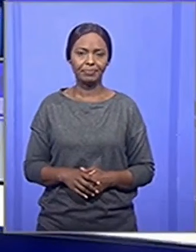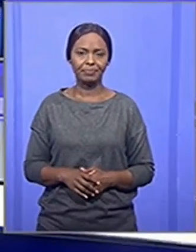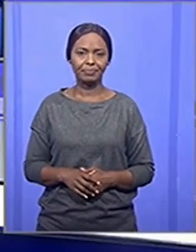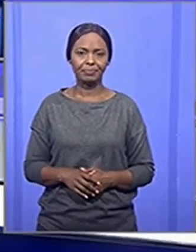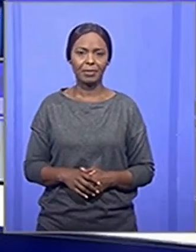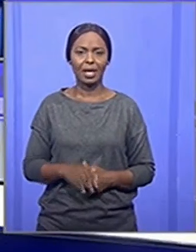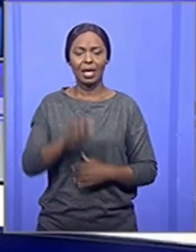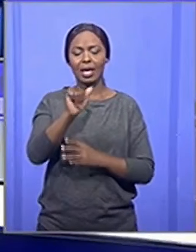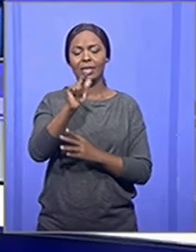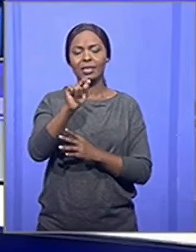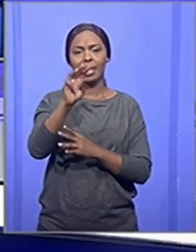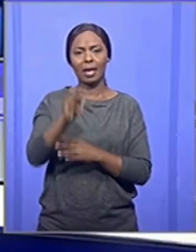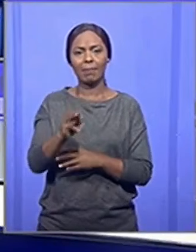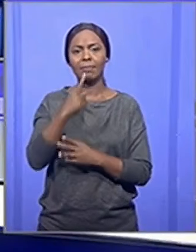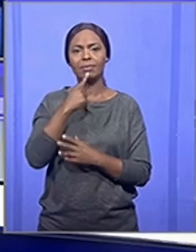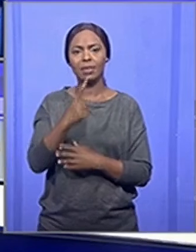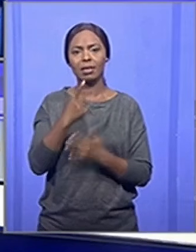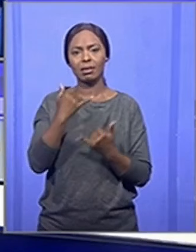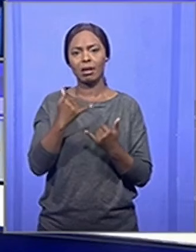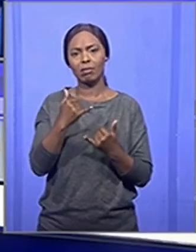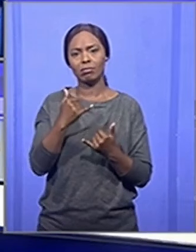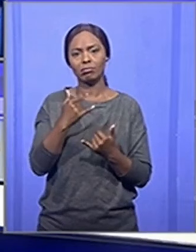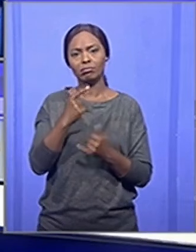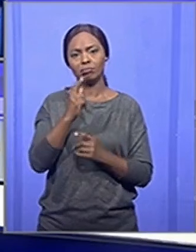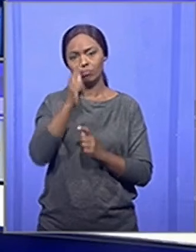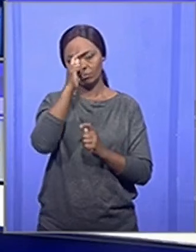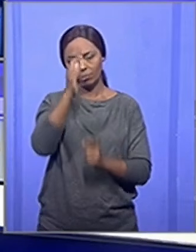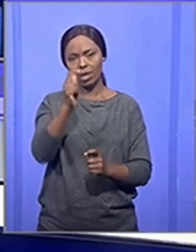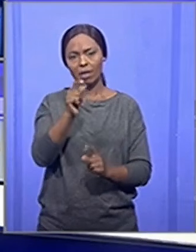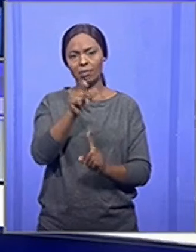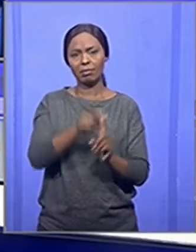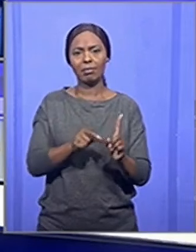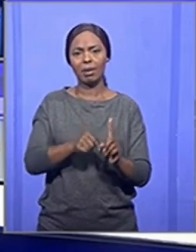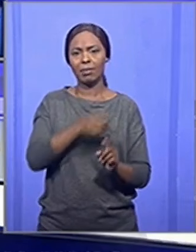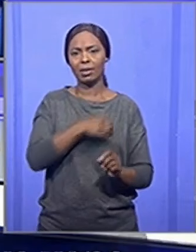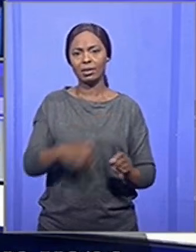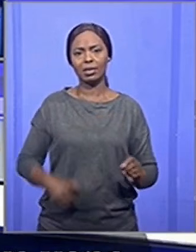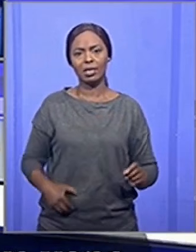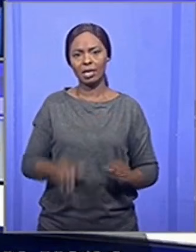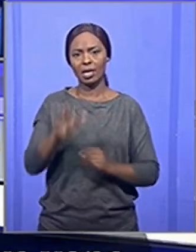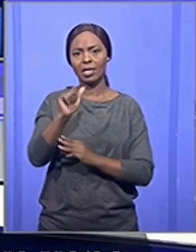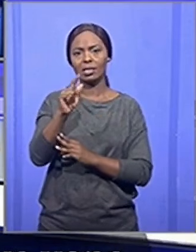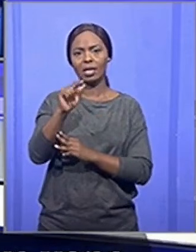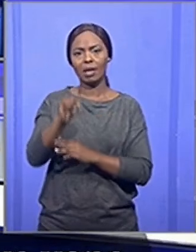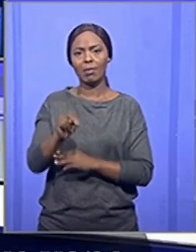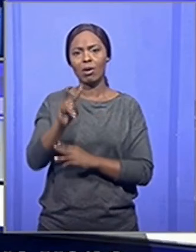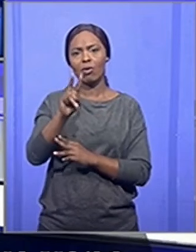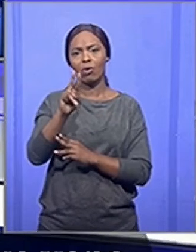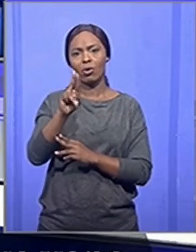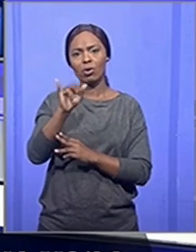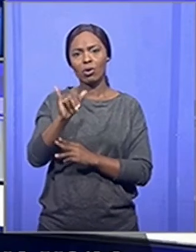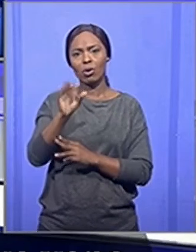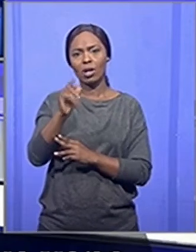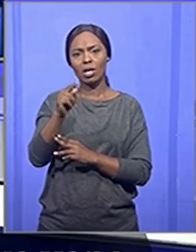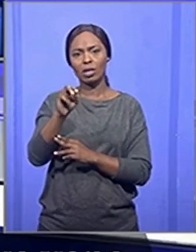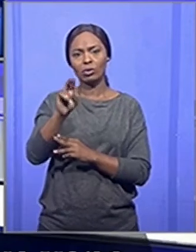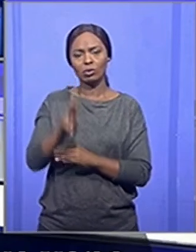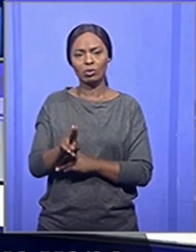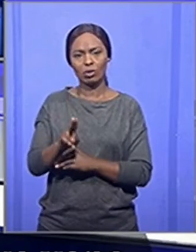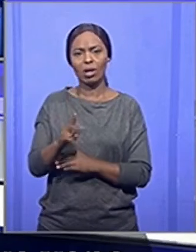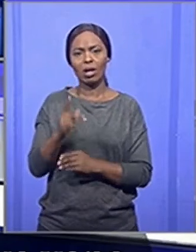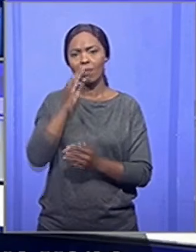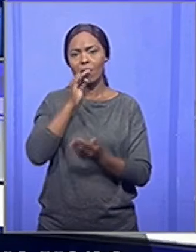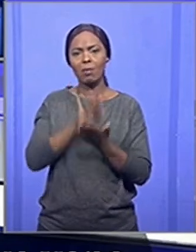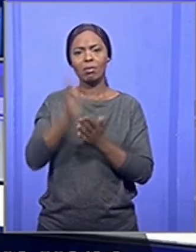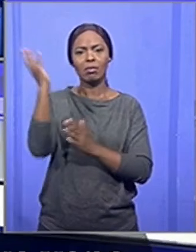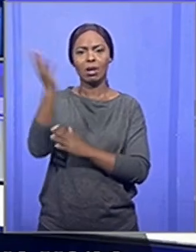ATM ere e tla kenya tshebetsong kahlolo ya lefu mmusong wa yona. Mopresidente wa mokga wa ATM Vuyolwethu Zungula o tekile manifesto ya mokga